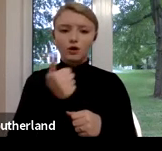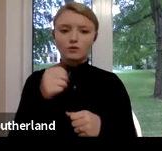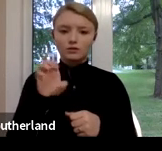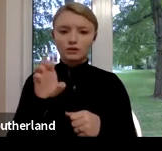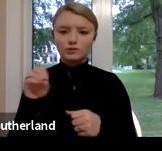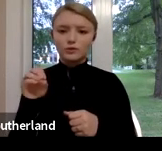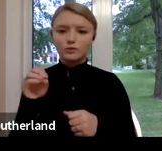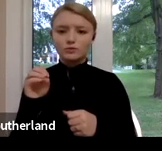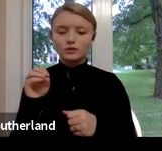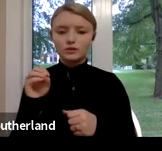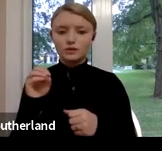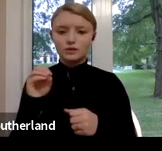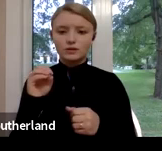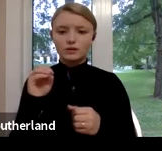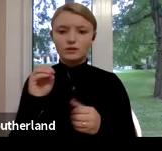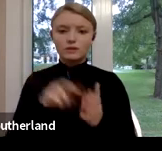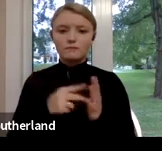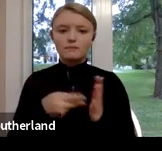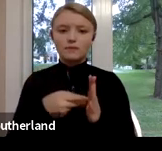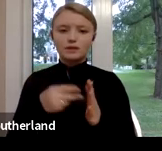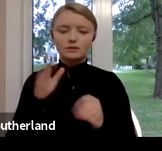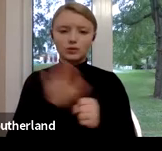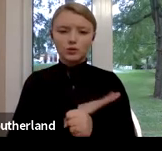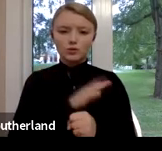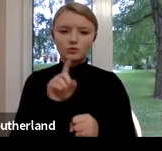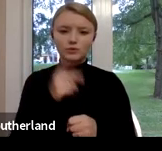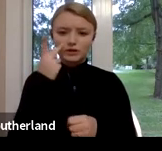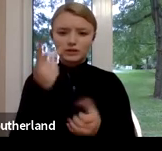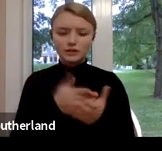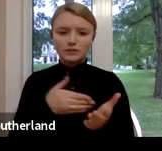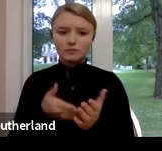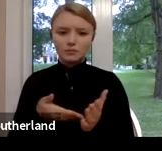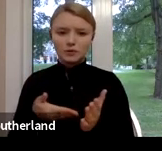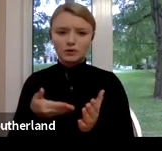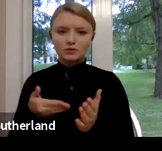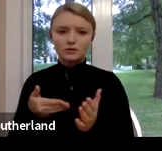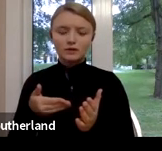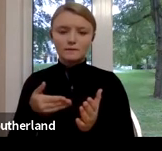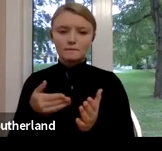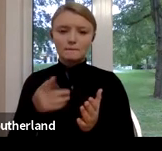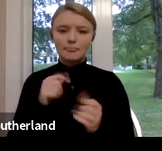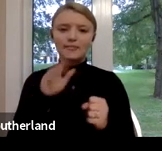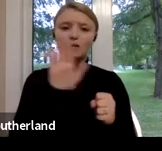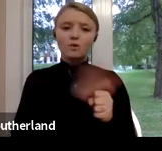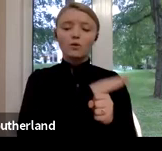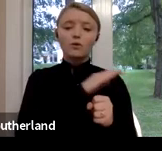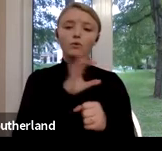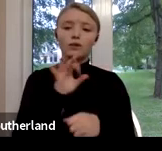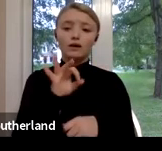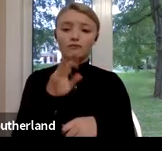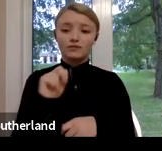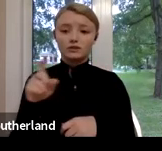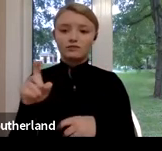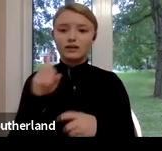greater than the parts. Some whole of Ningxia Red is greater than just the Ningxia wolfberry by itself, or the